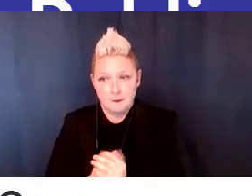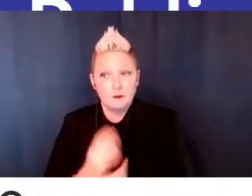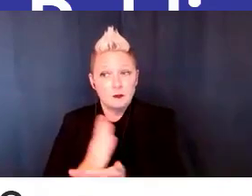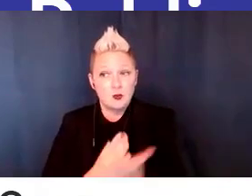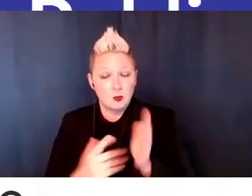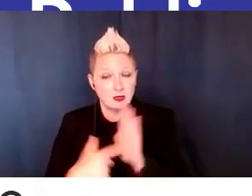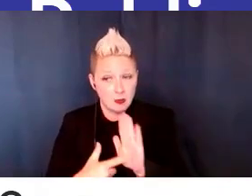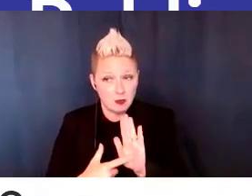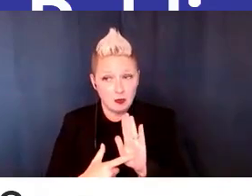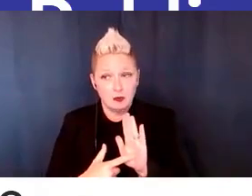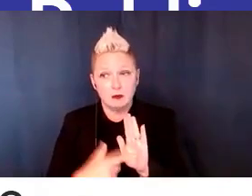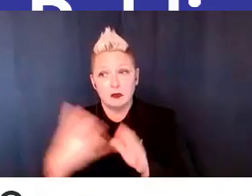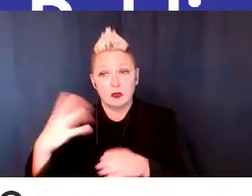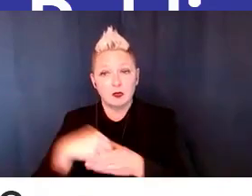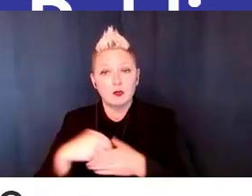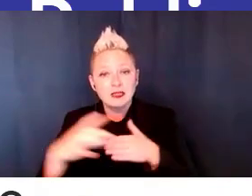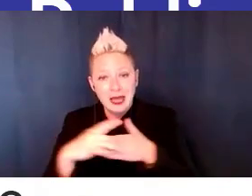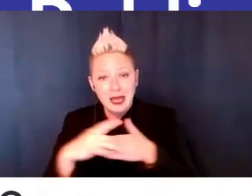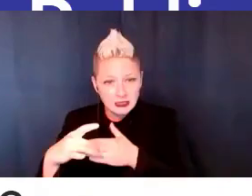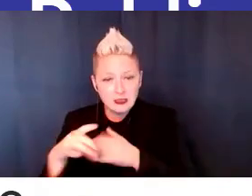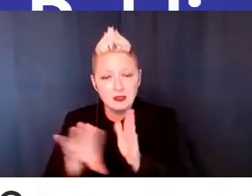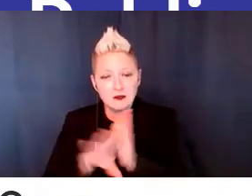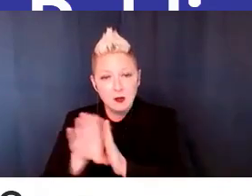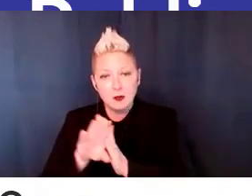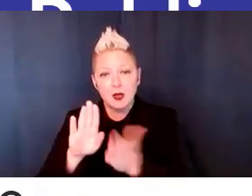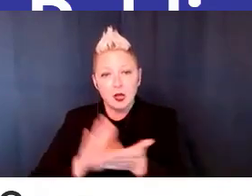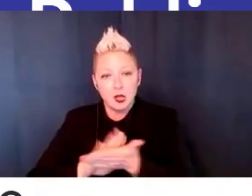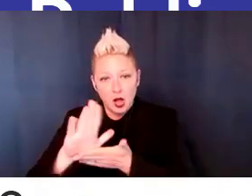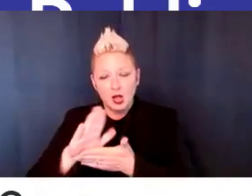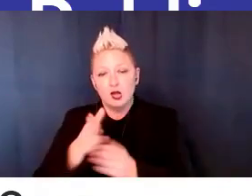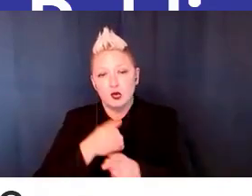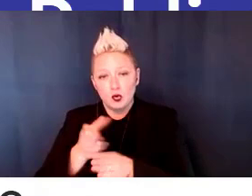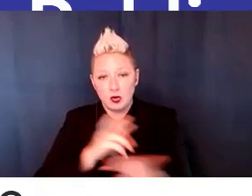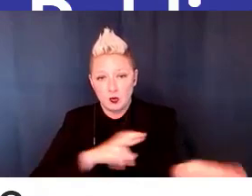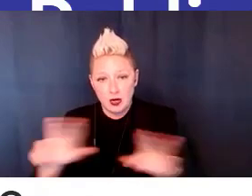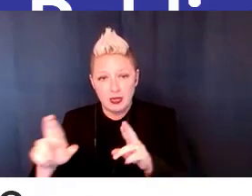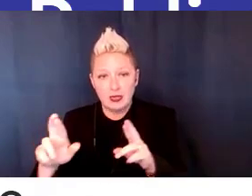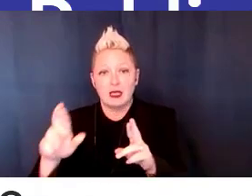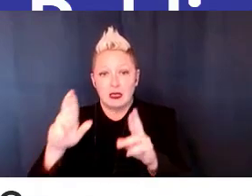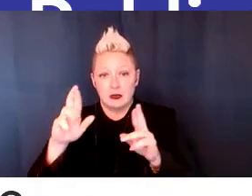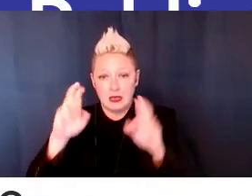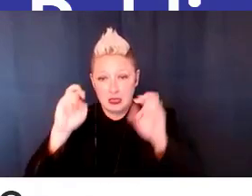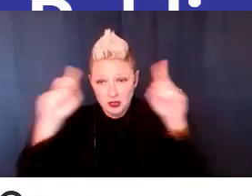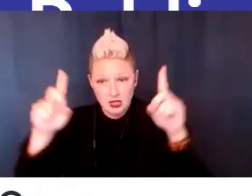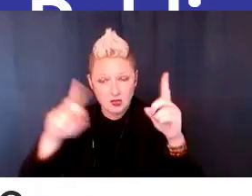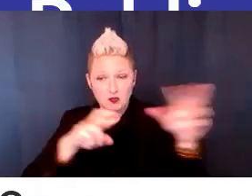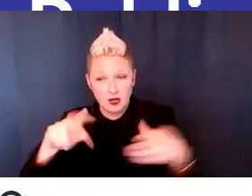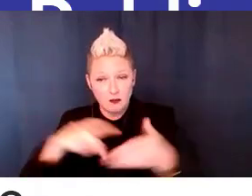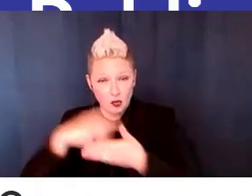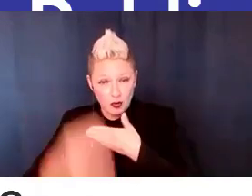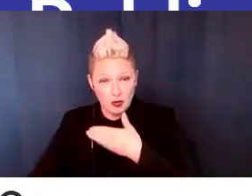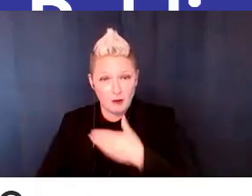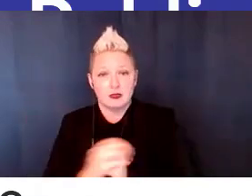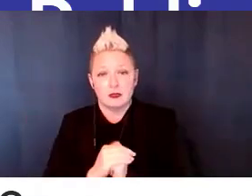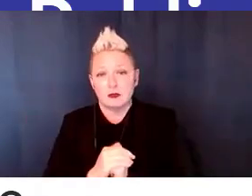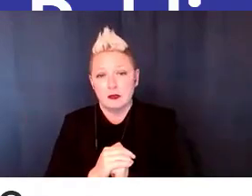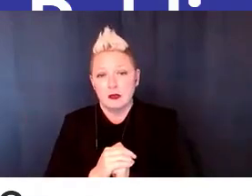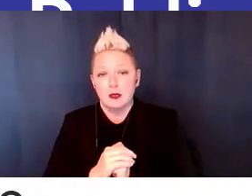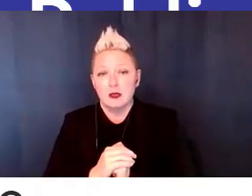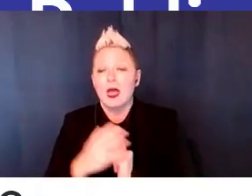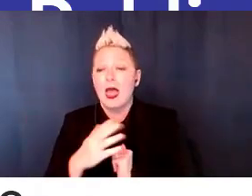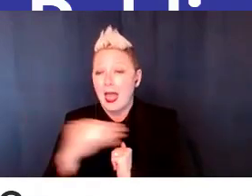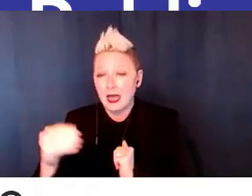include guidance on developing college and career-ready individual education programs, and most recently, a bulletin on